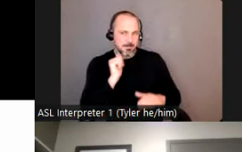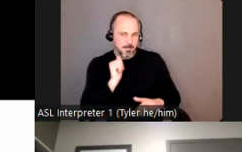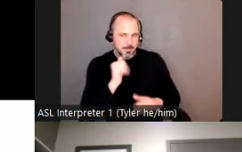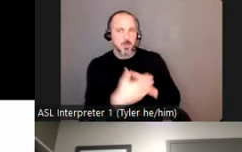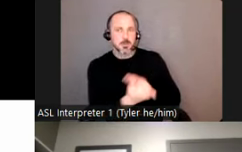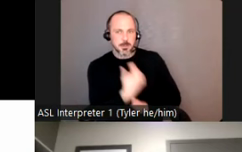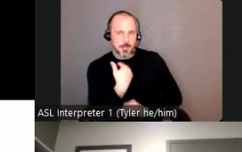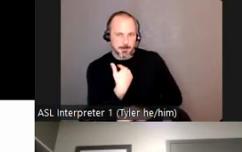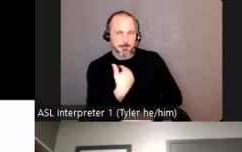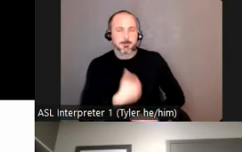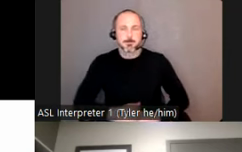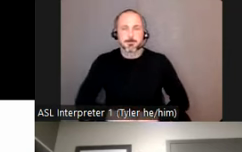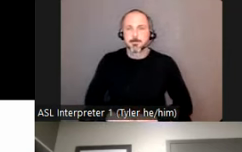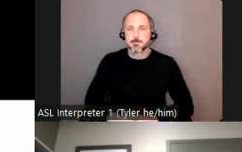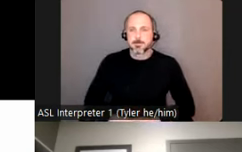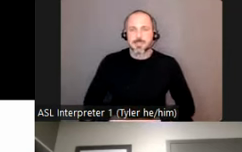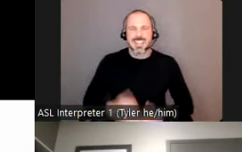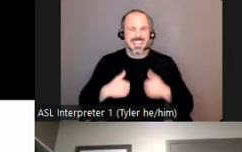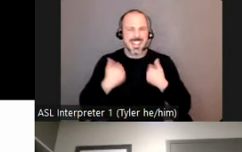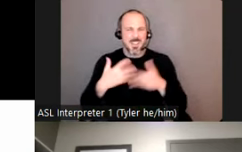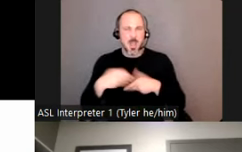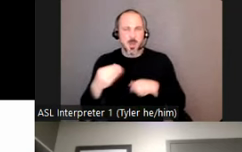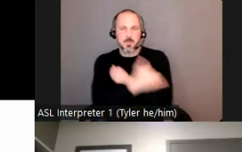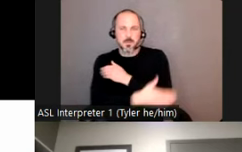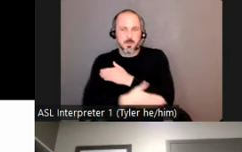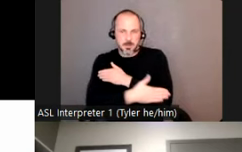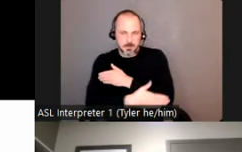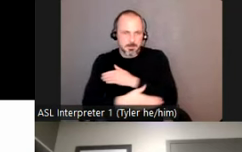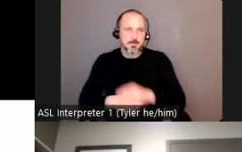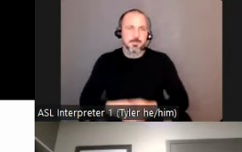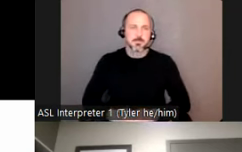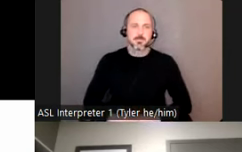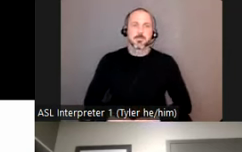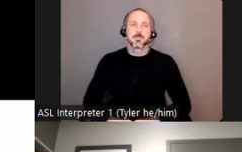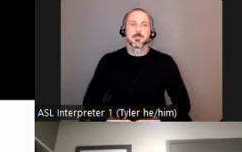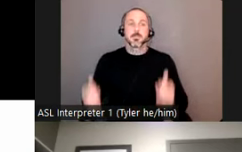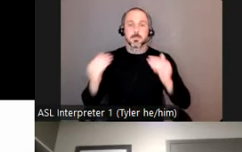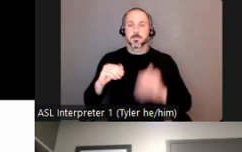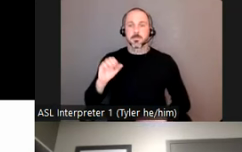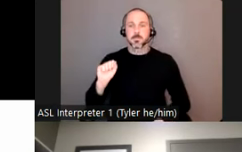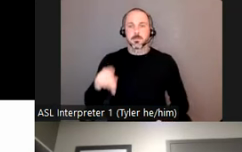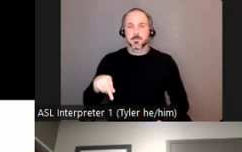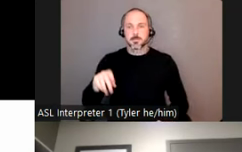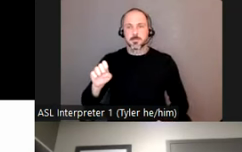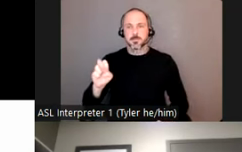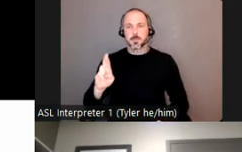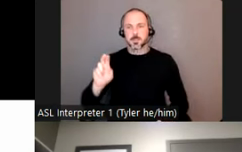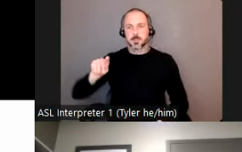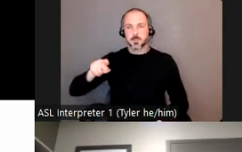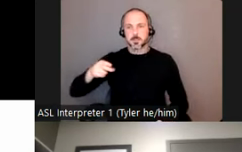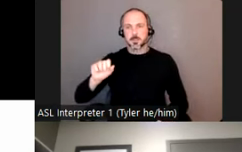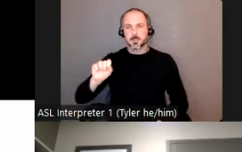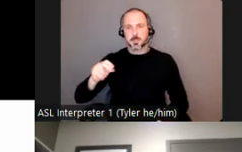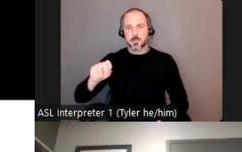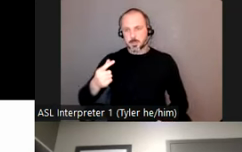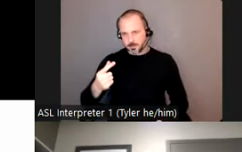So highest losses for the smallest amount of victims. Spear phishing is when your business gets attacked,